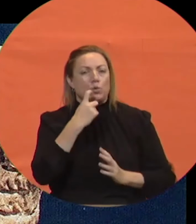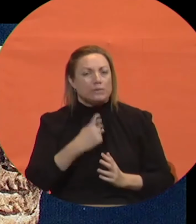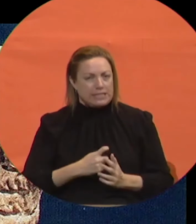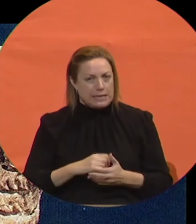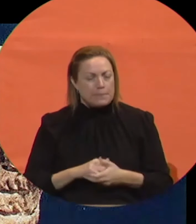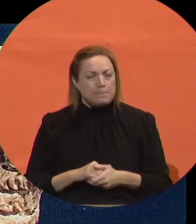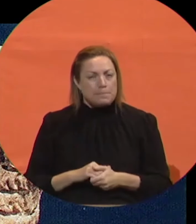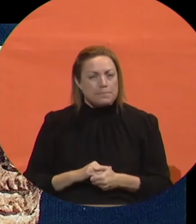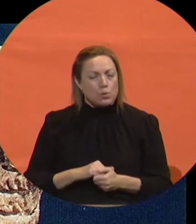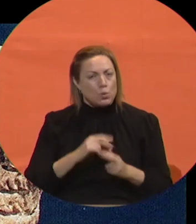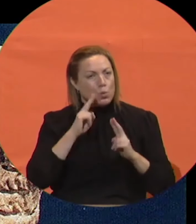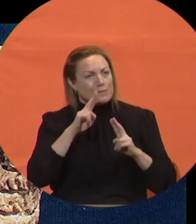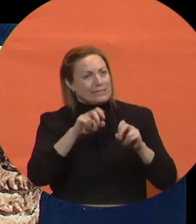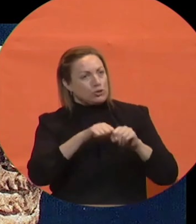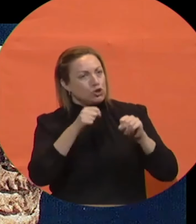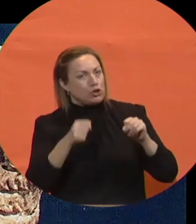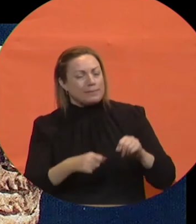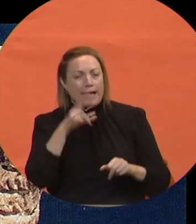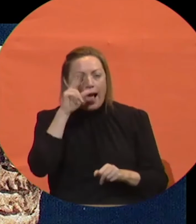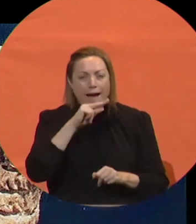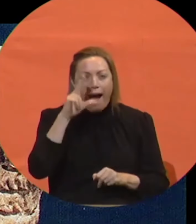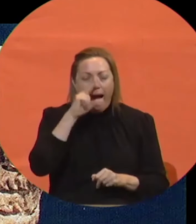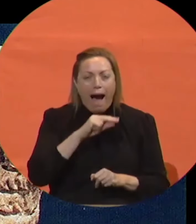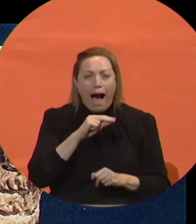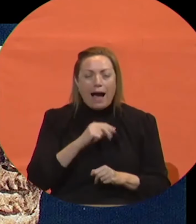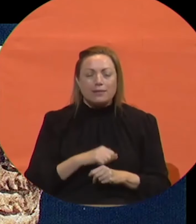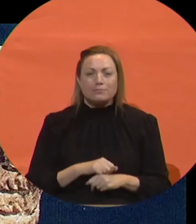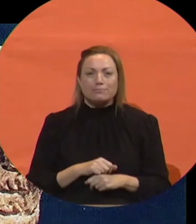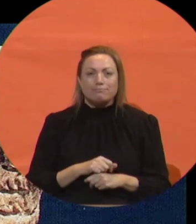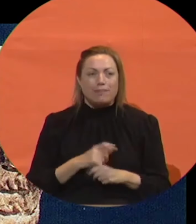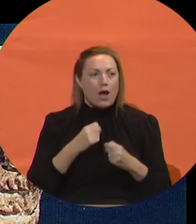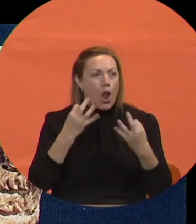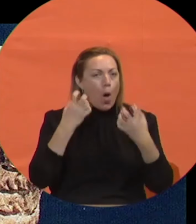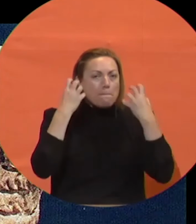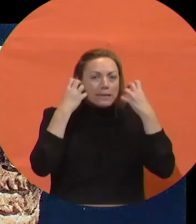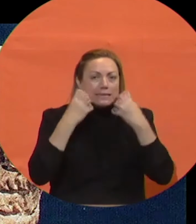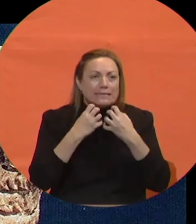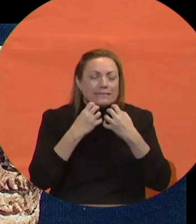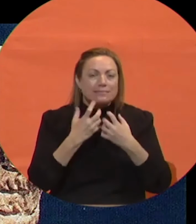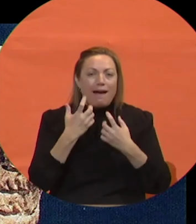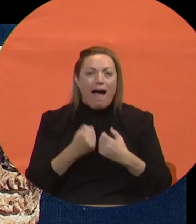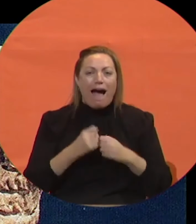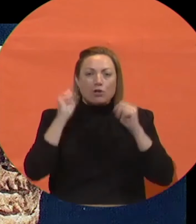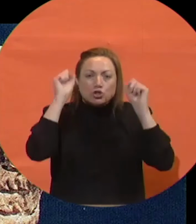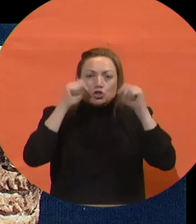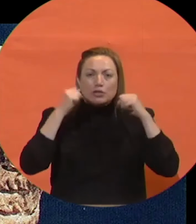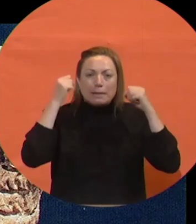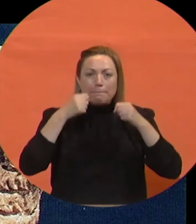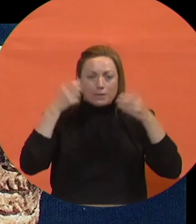A clean-shaven young shepherd carries a sheep on his shoulders.